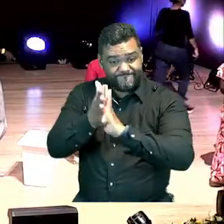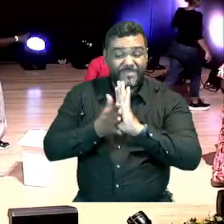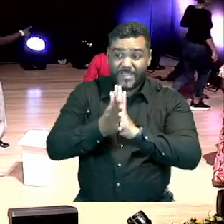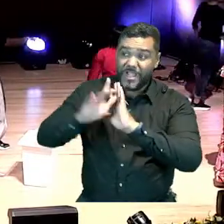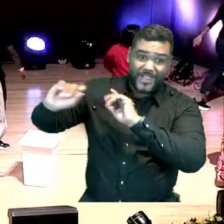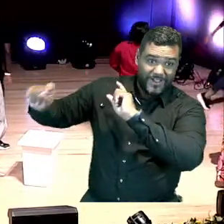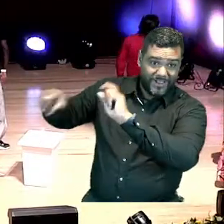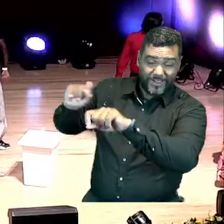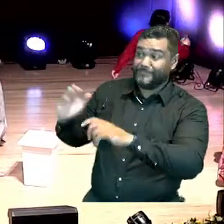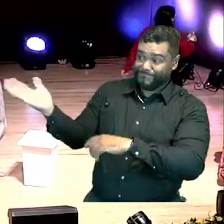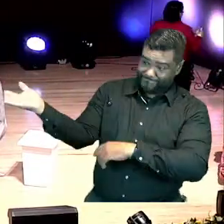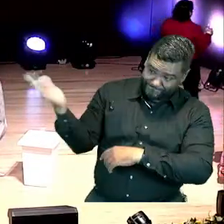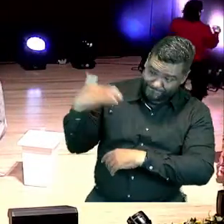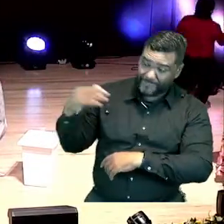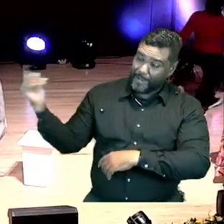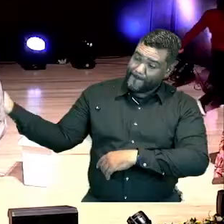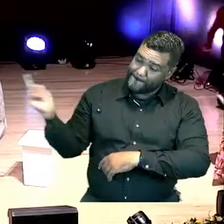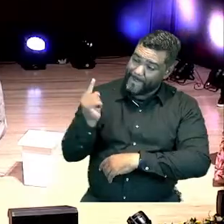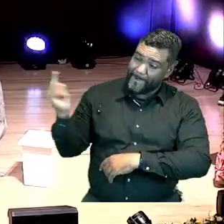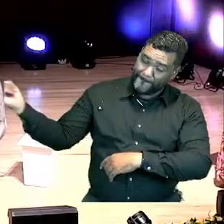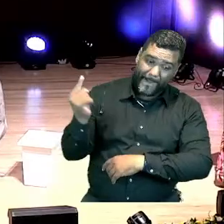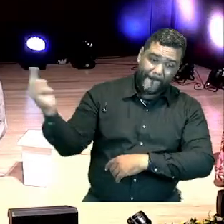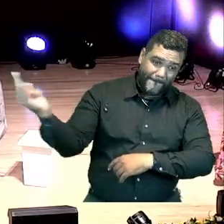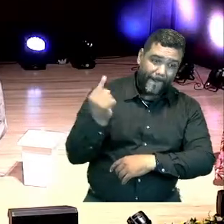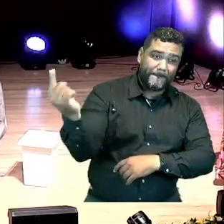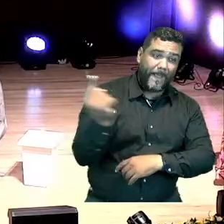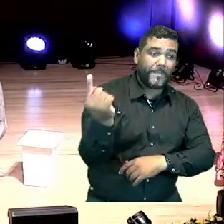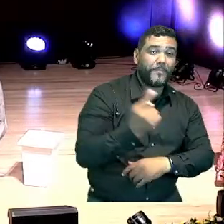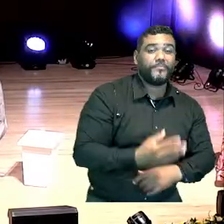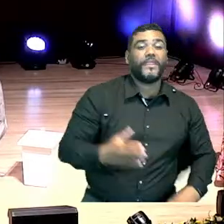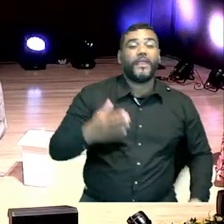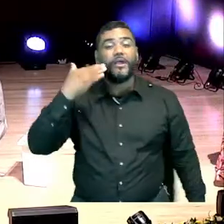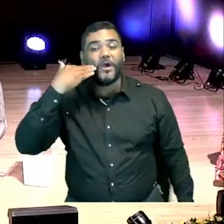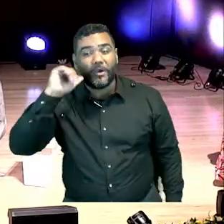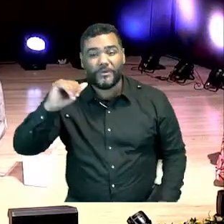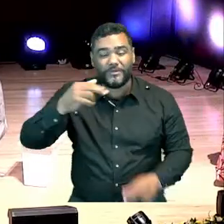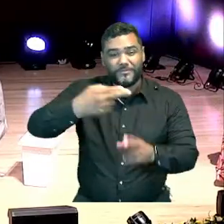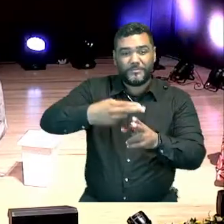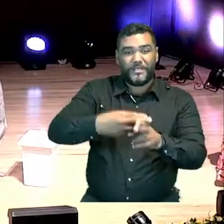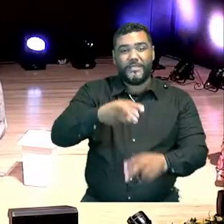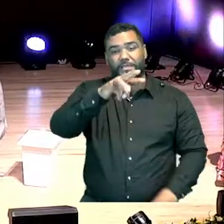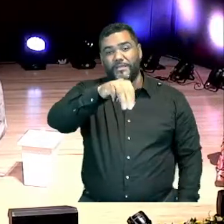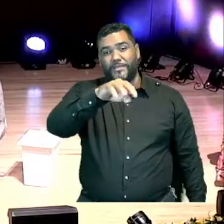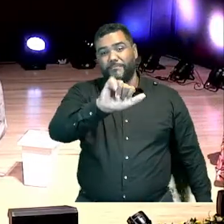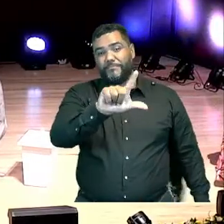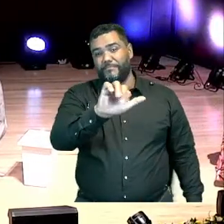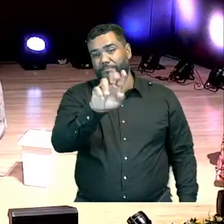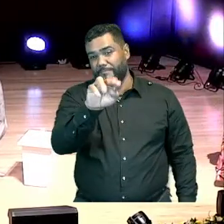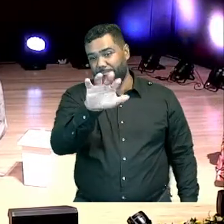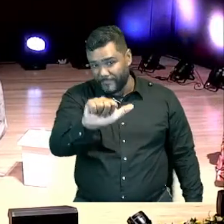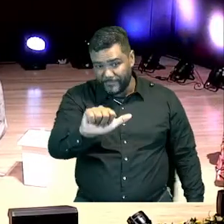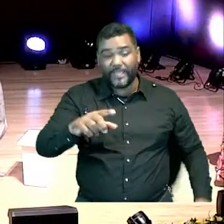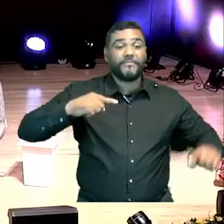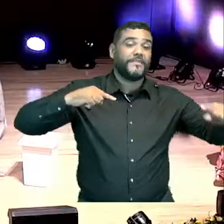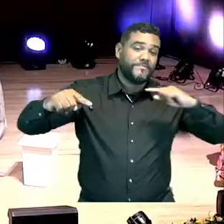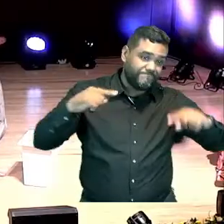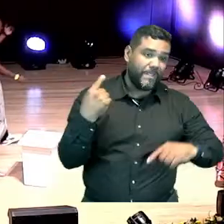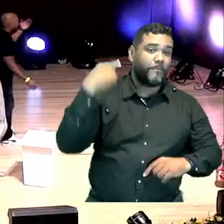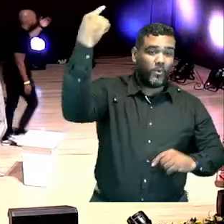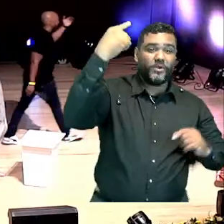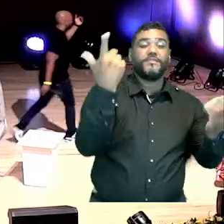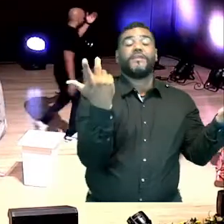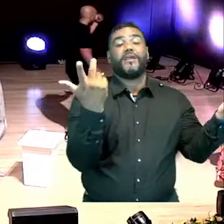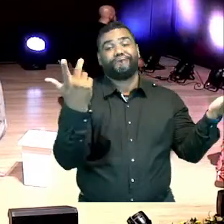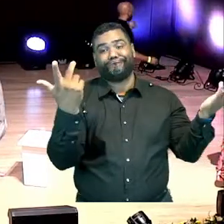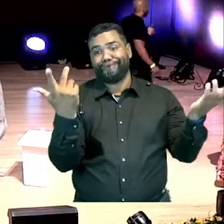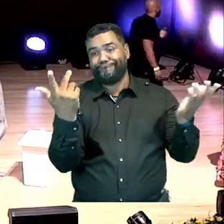and liberation. I would like to ask Miranda Migueli, Director of Policy and